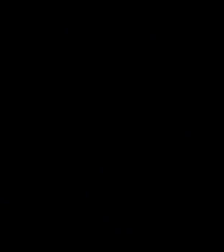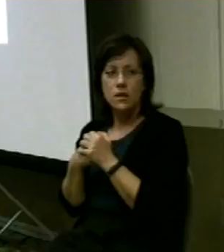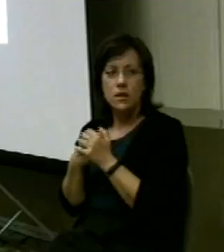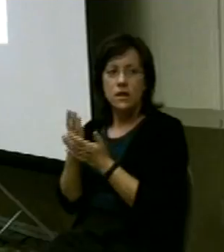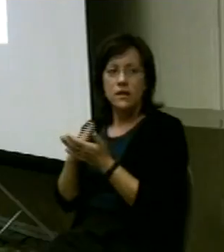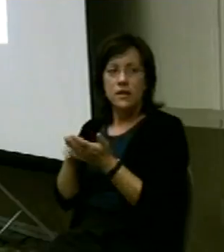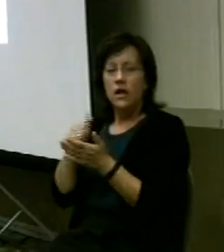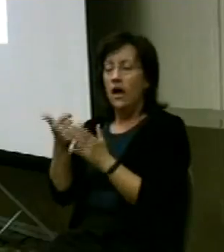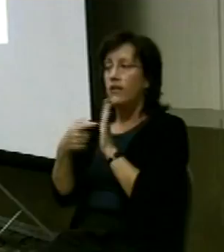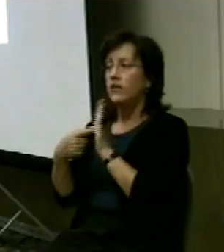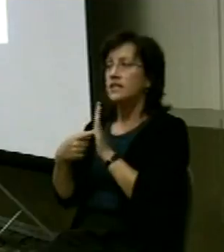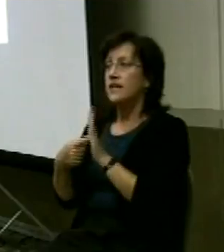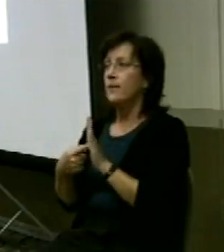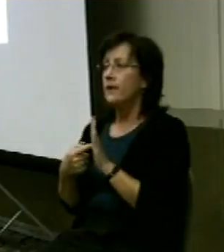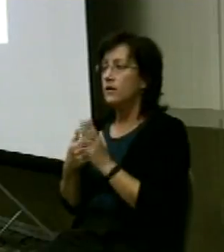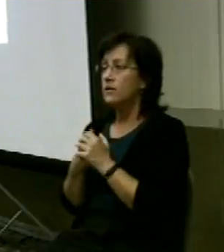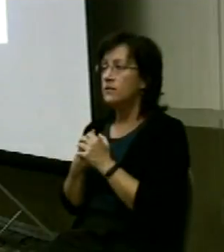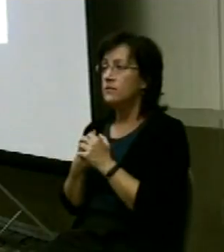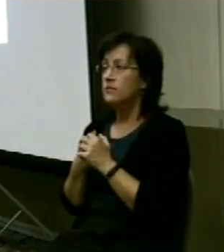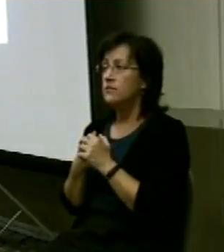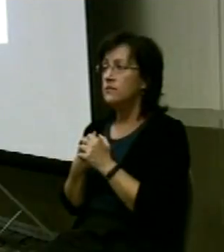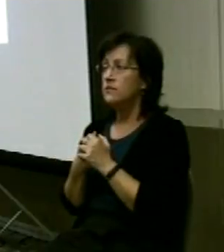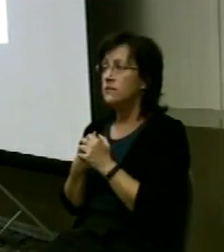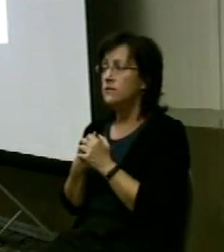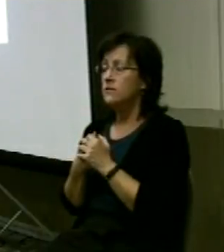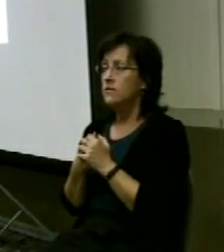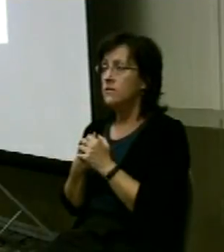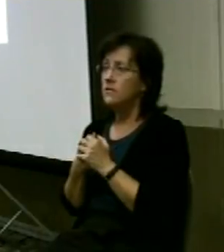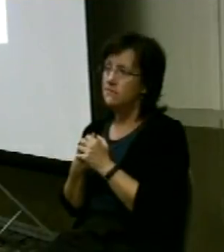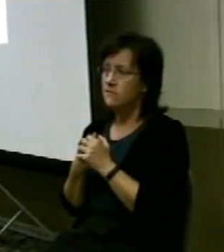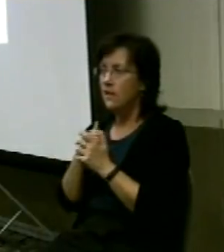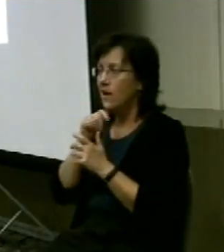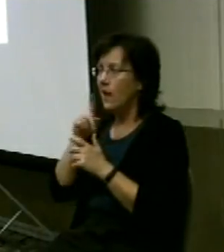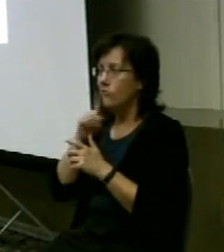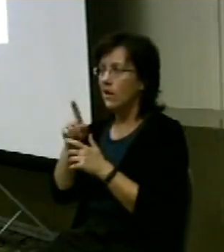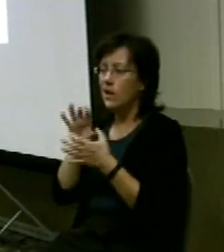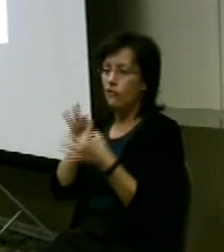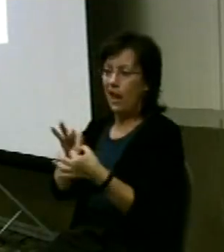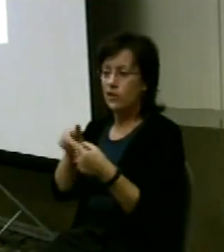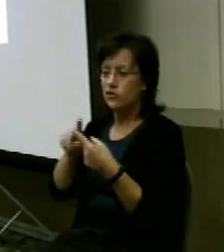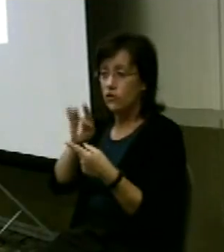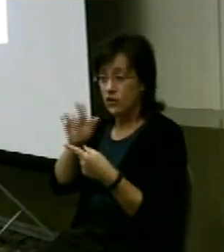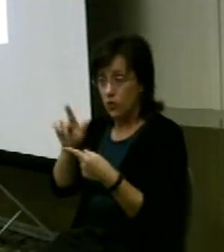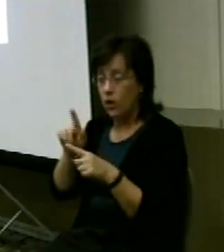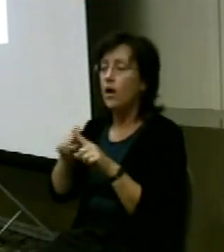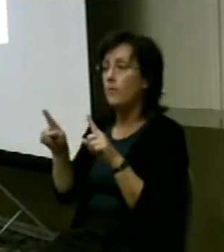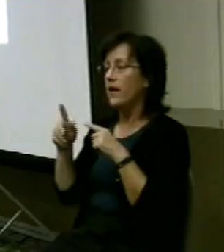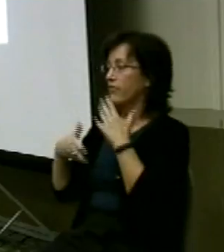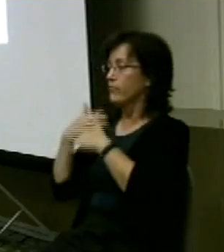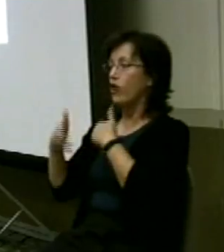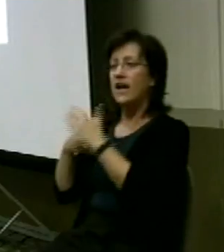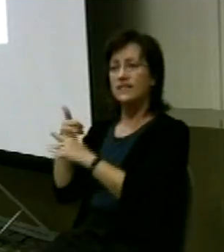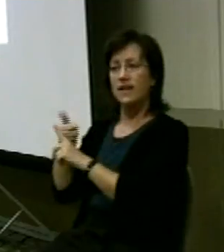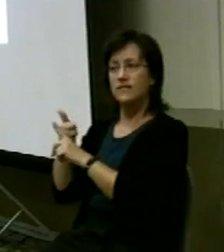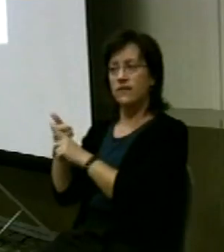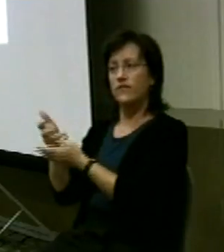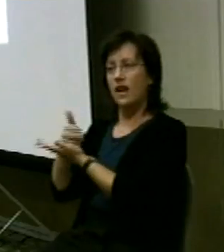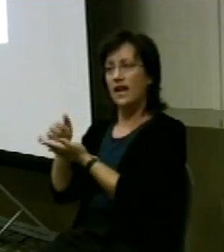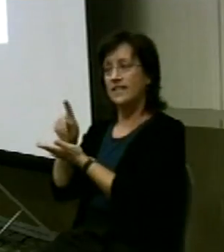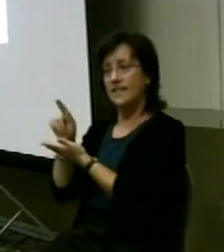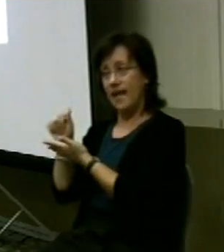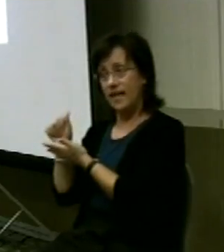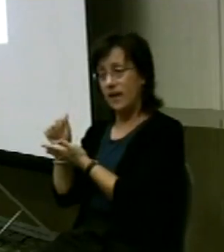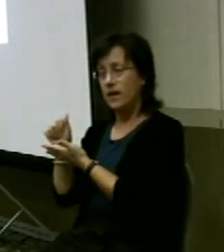Other examples, not necessarily related to the tool, but of the data collection process itself, is the